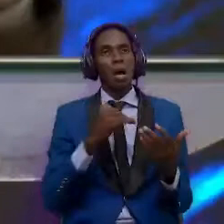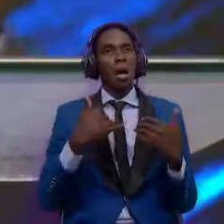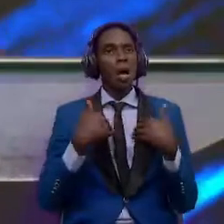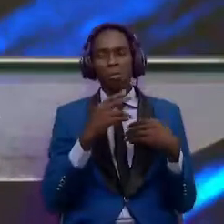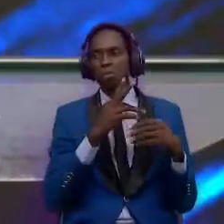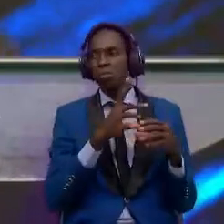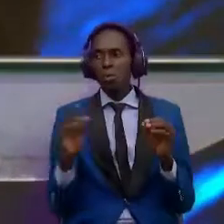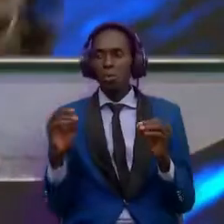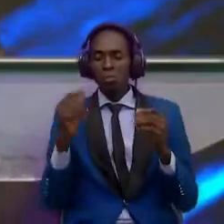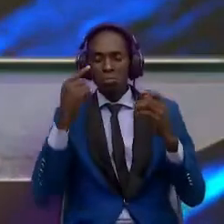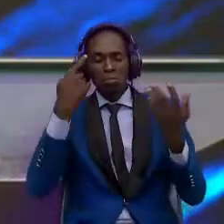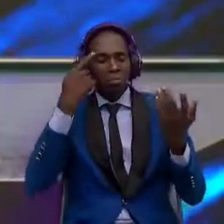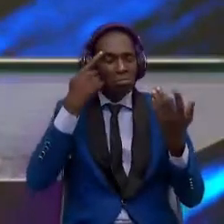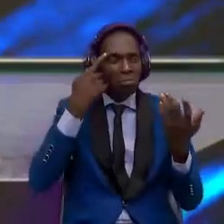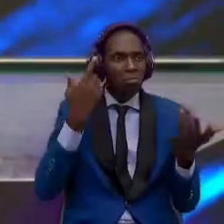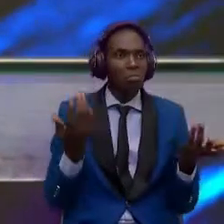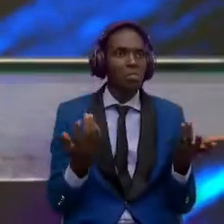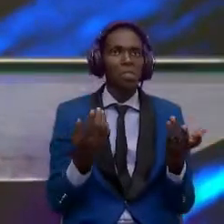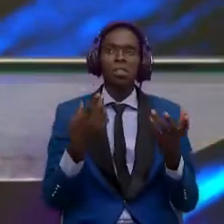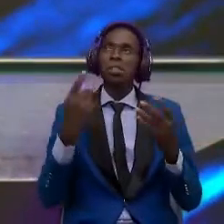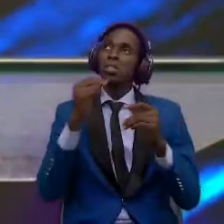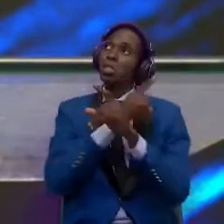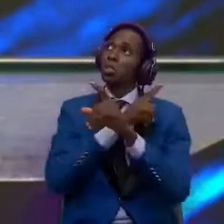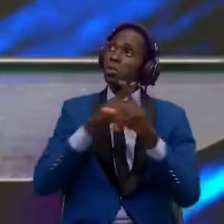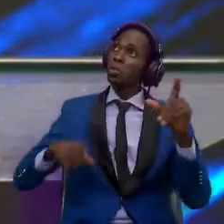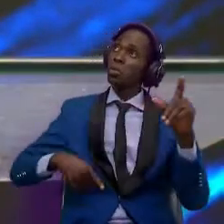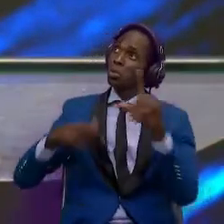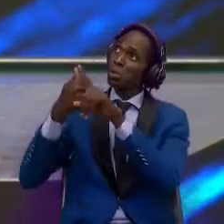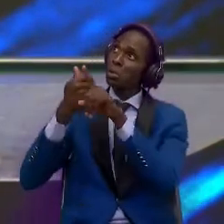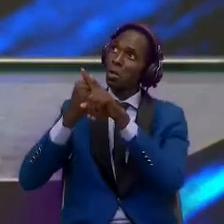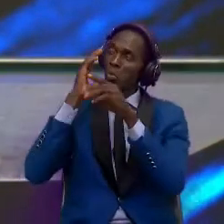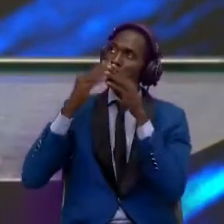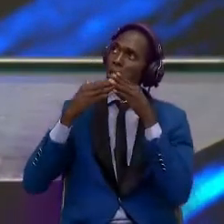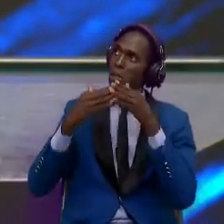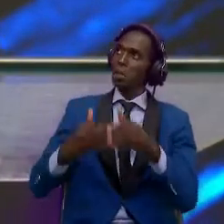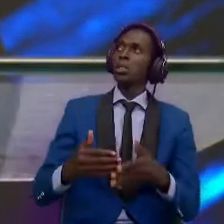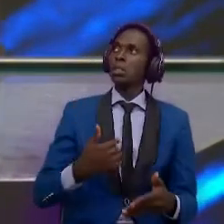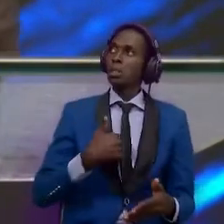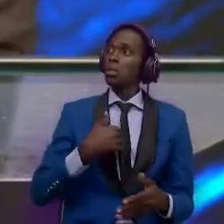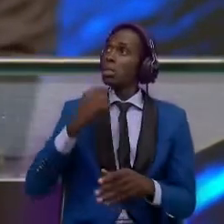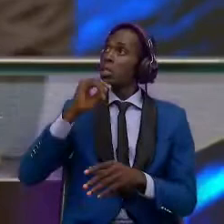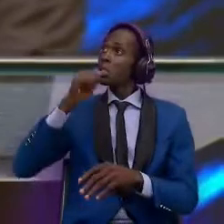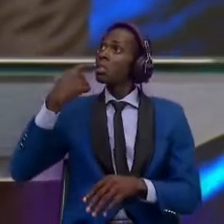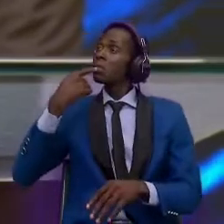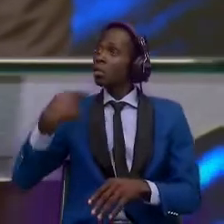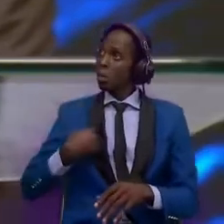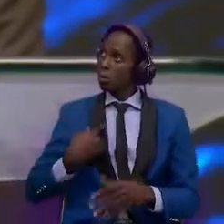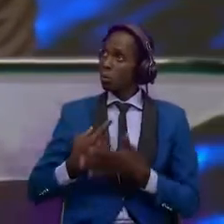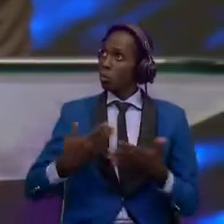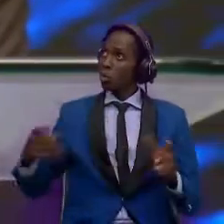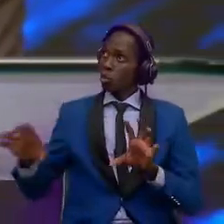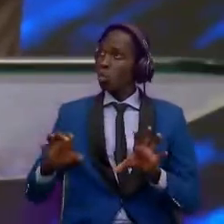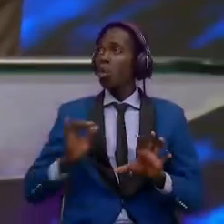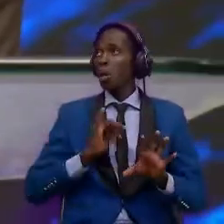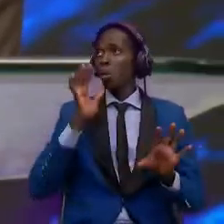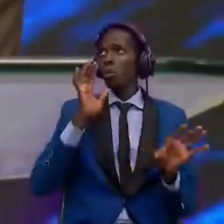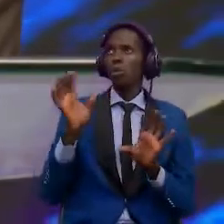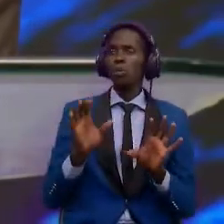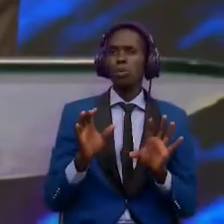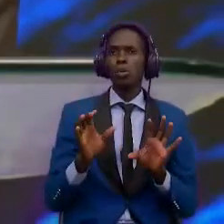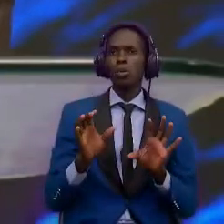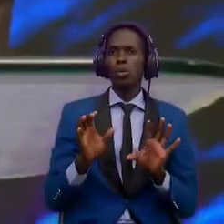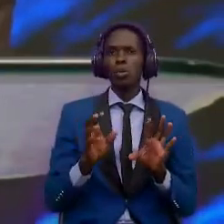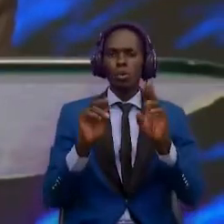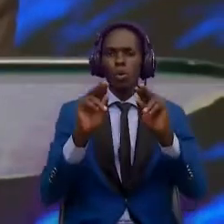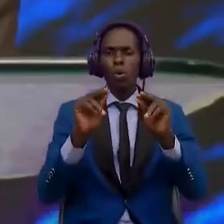will guide me anytime he wants to. He planned, I'll get to Rome, I'll get to Macedonia,